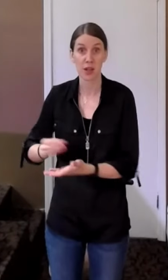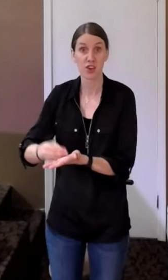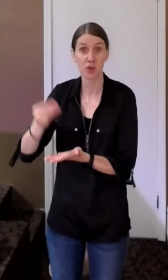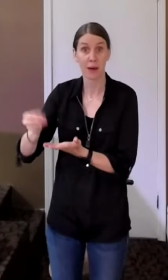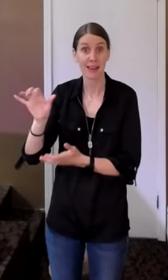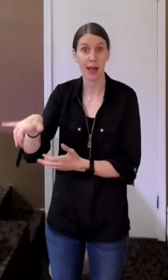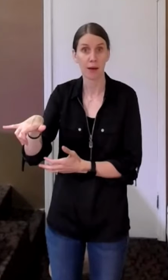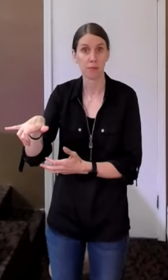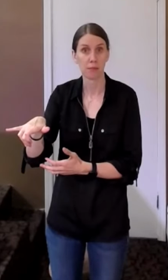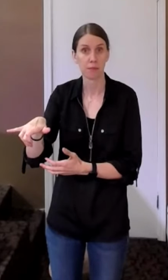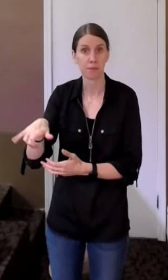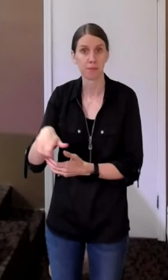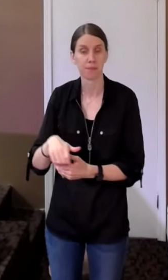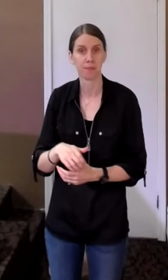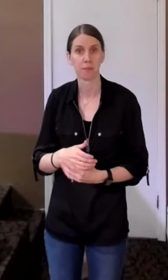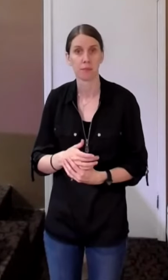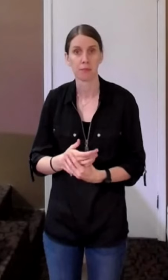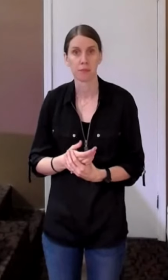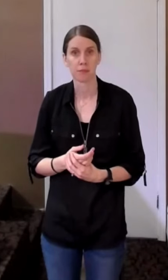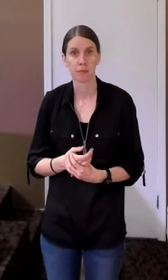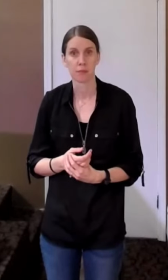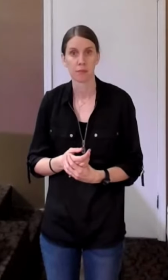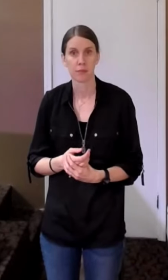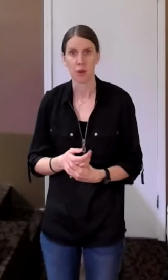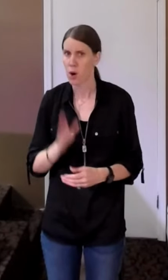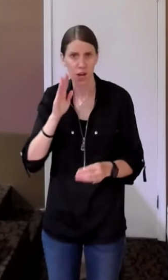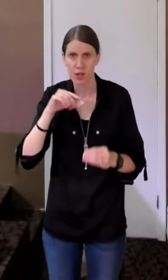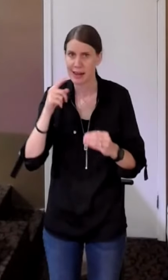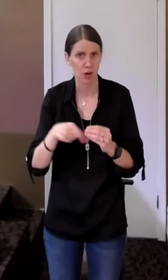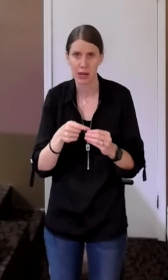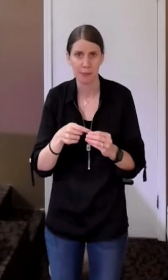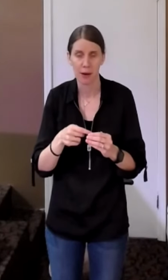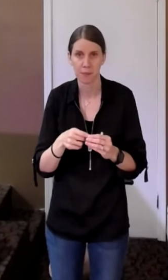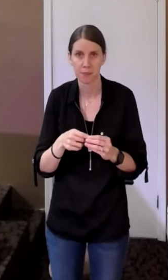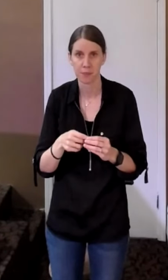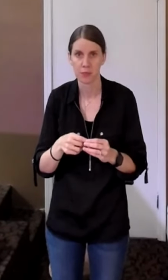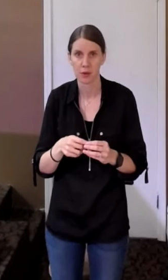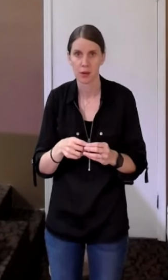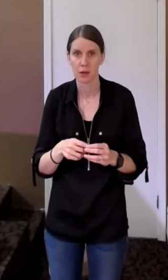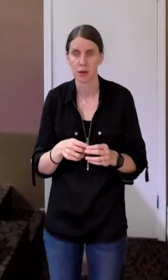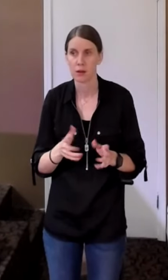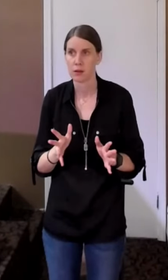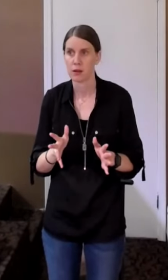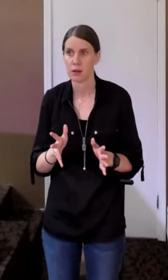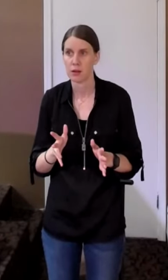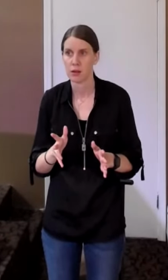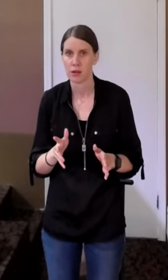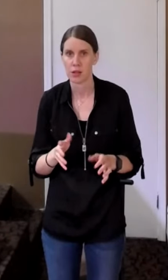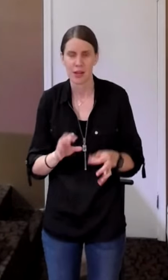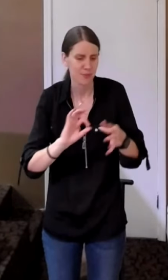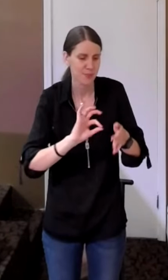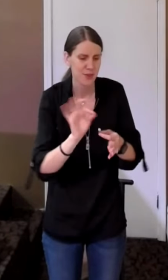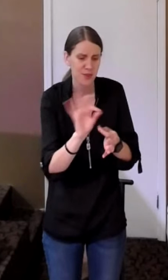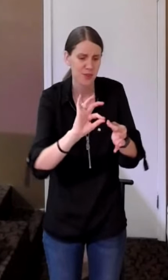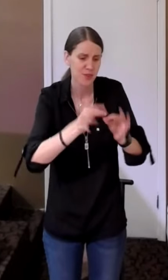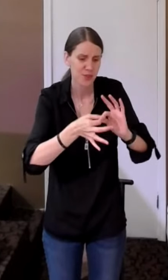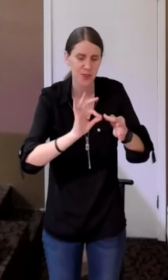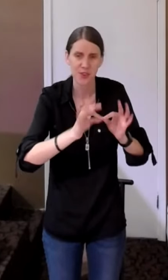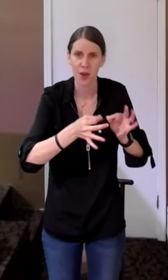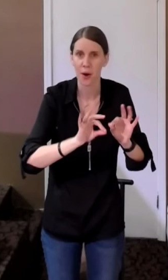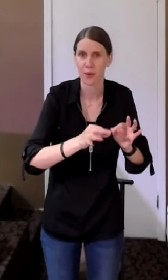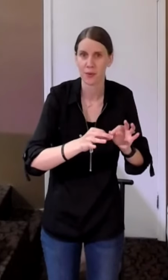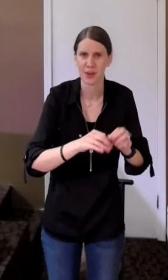it. Okay? So we're not talking about, can you sew or can you do something